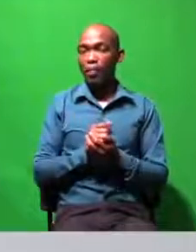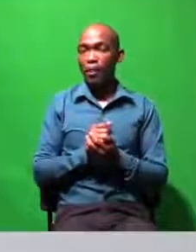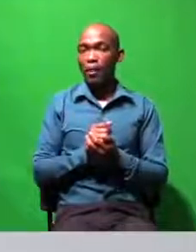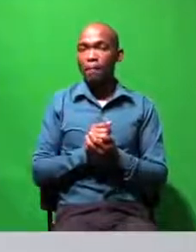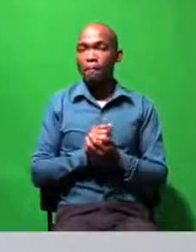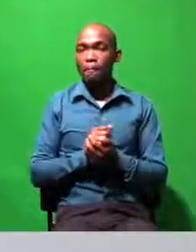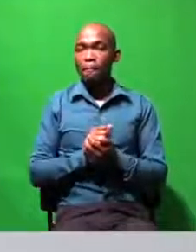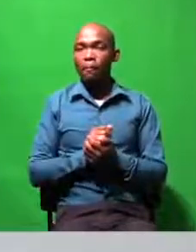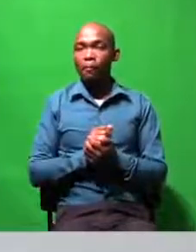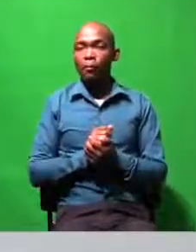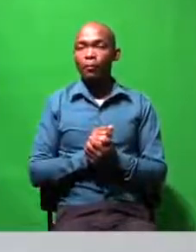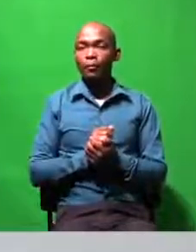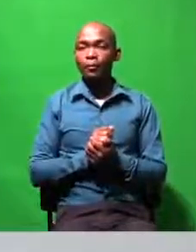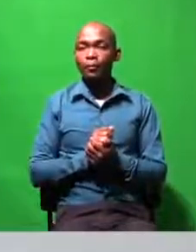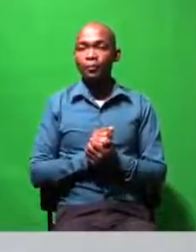diagram,